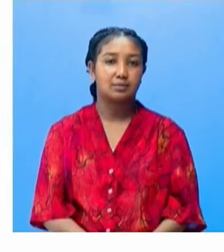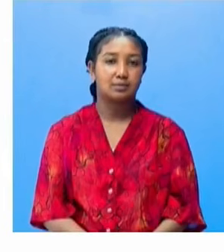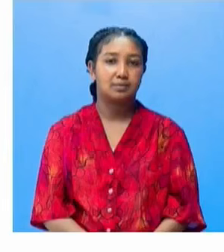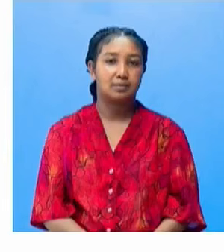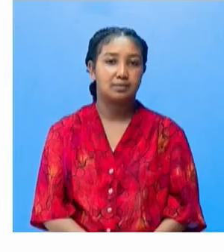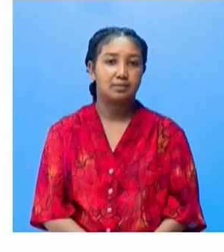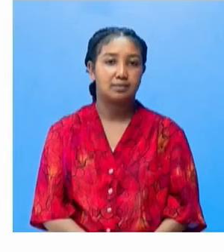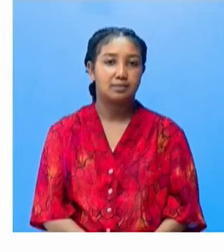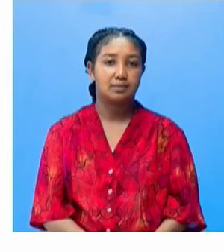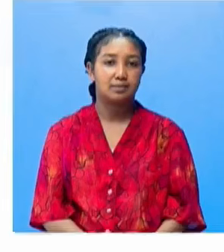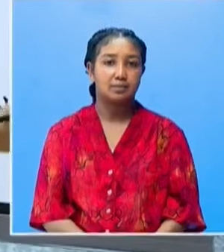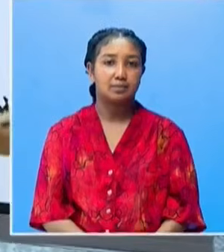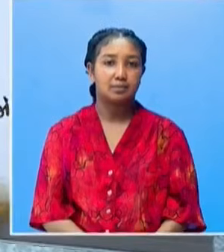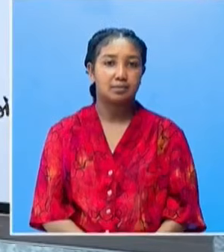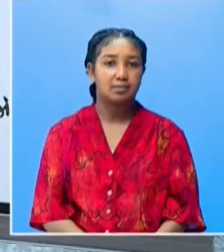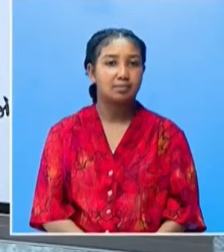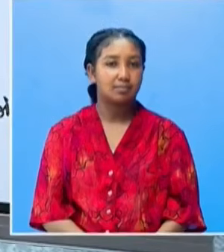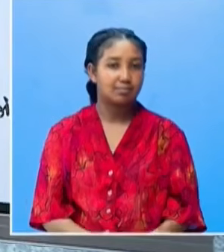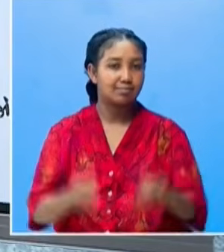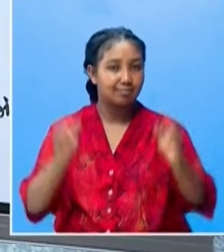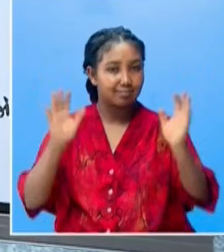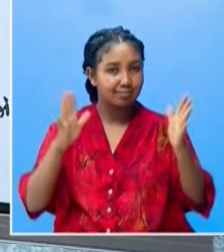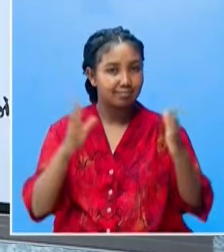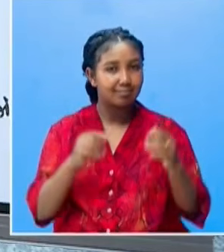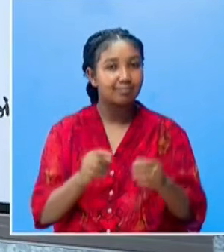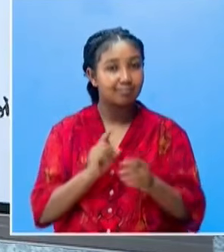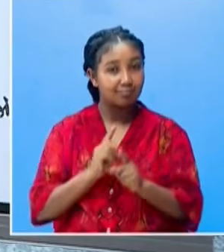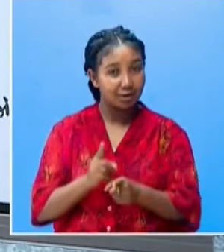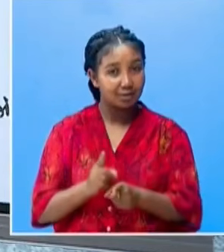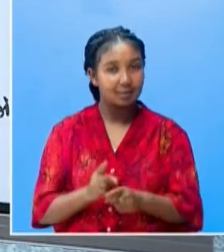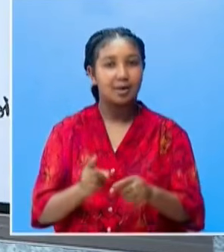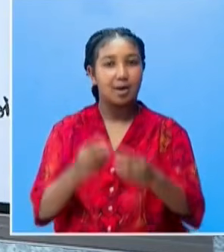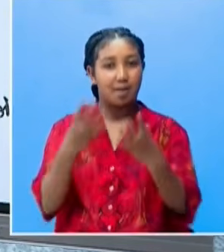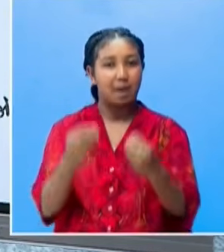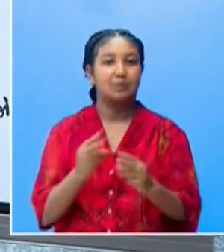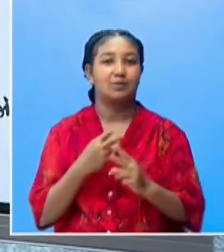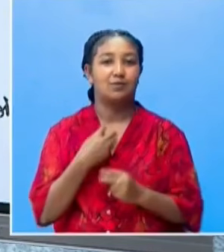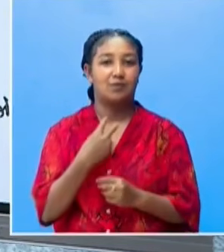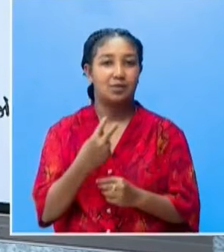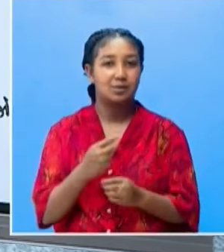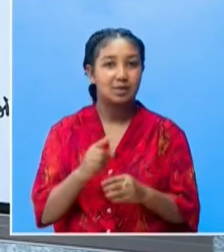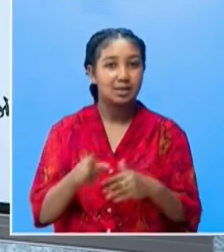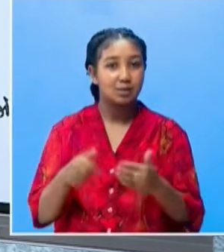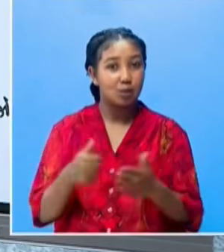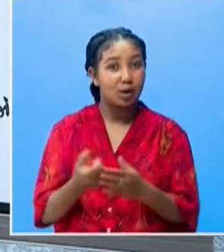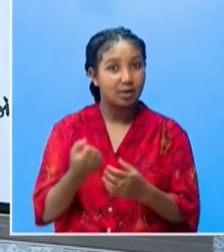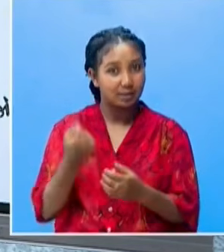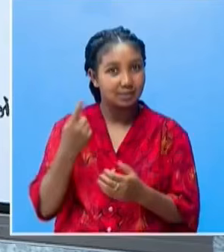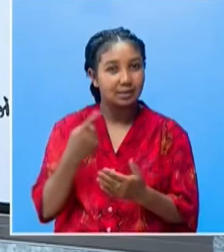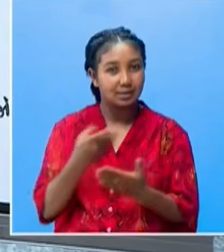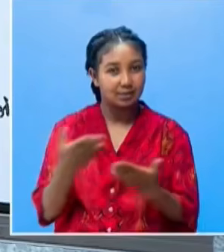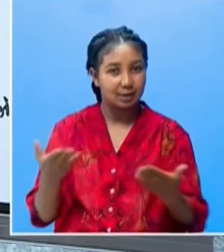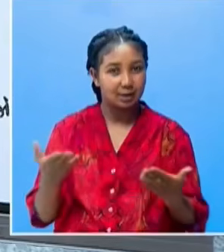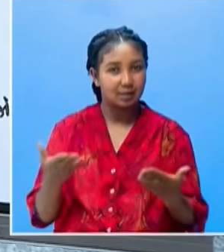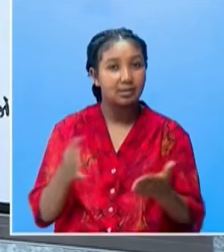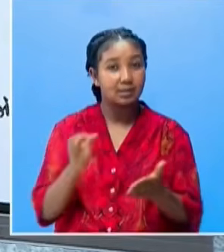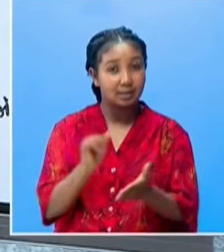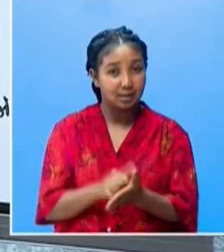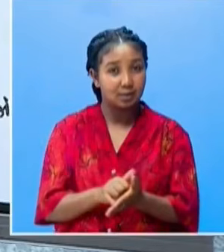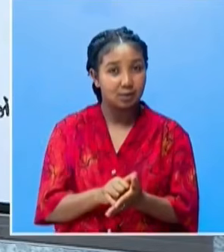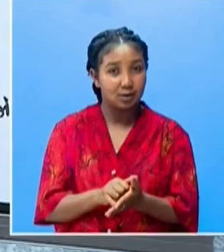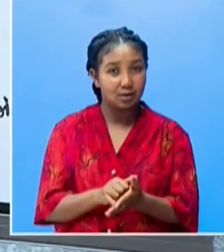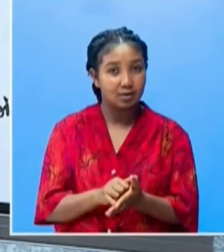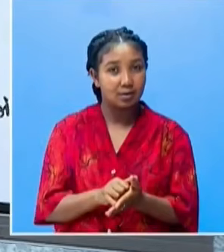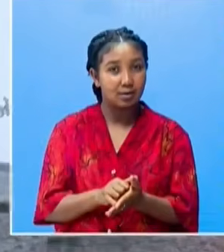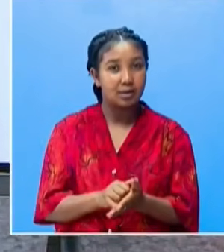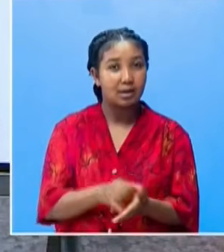voice. Excellent. Passive voice. So we understand something, and that is,